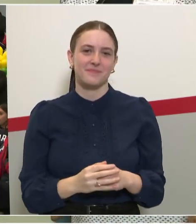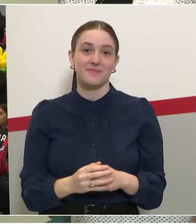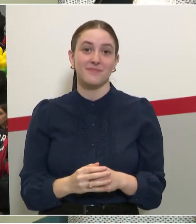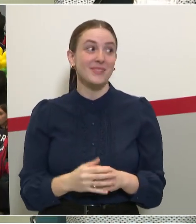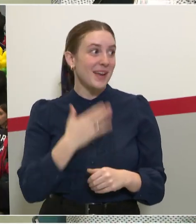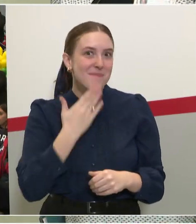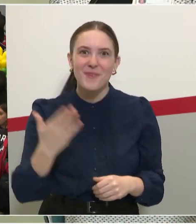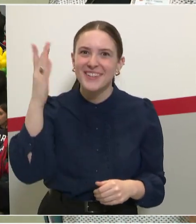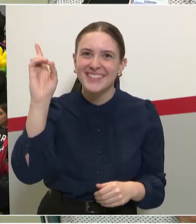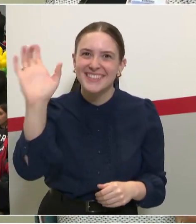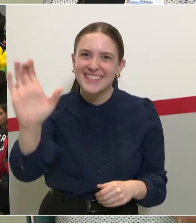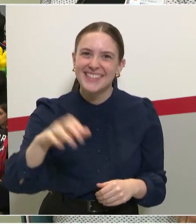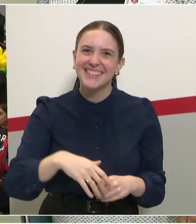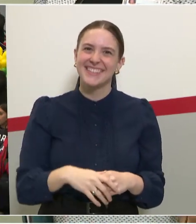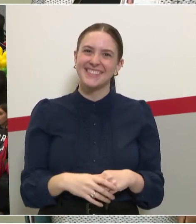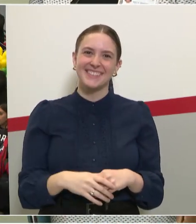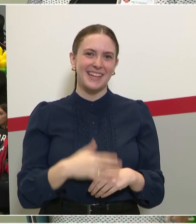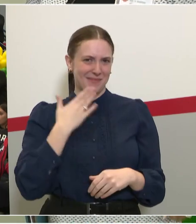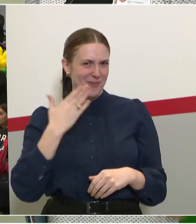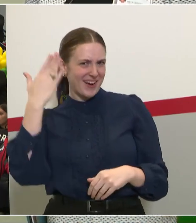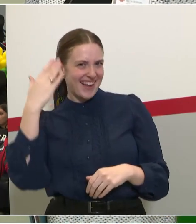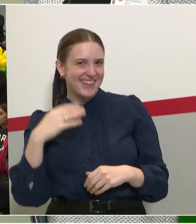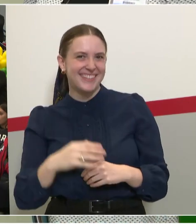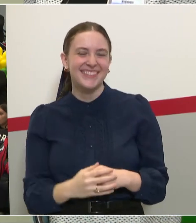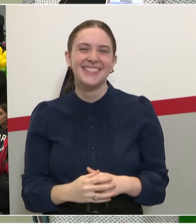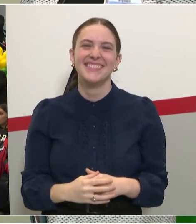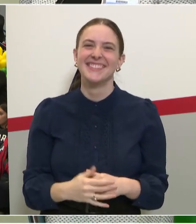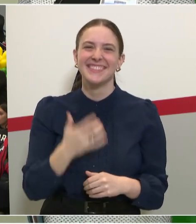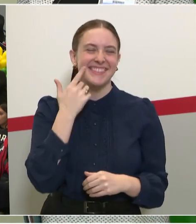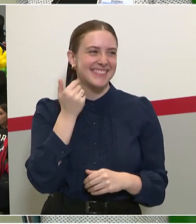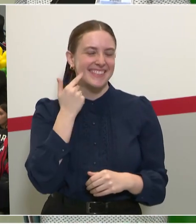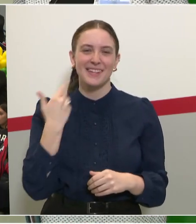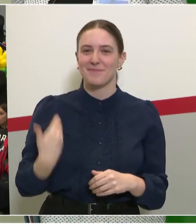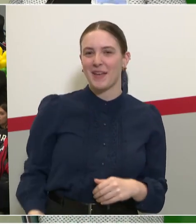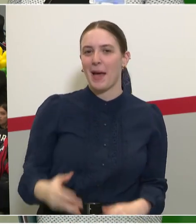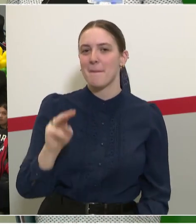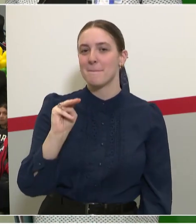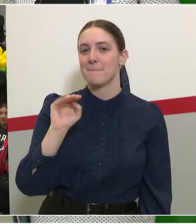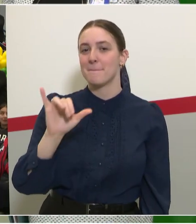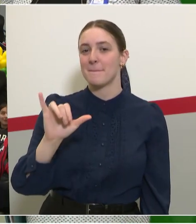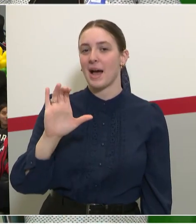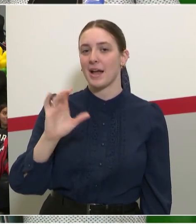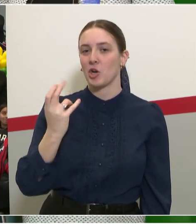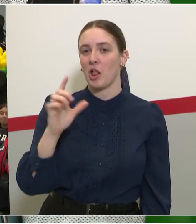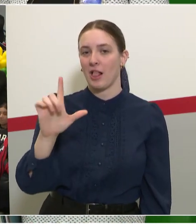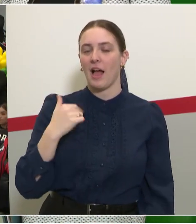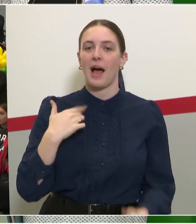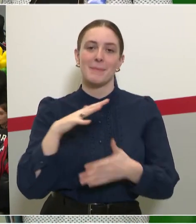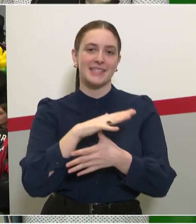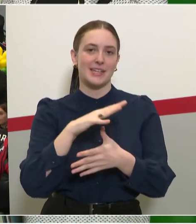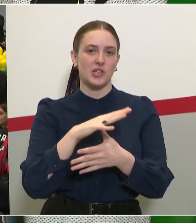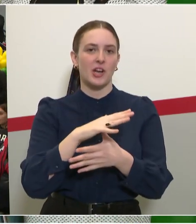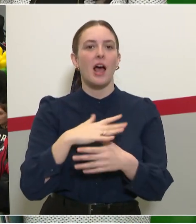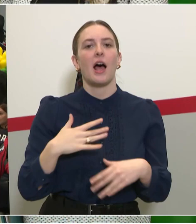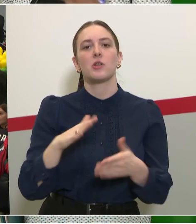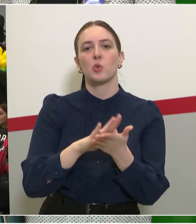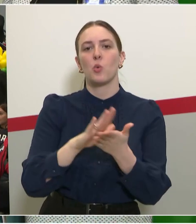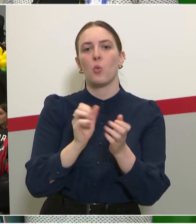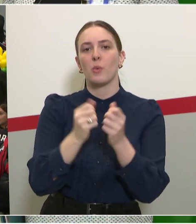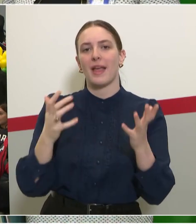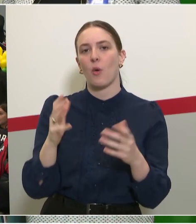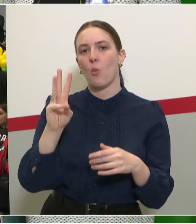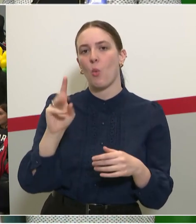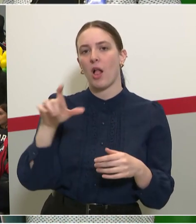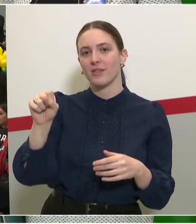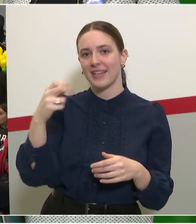Good morning, DC. Yeah, good morning. My name is Michael. I am a senior at the School Without Walls High School and with the